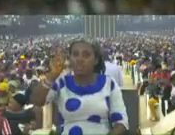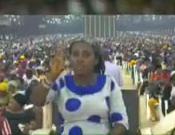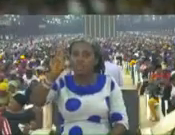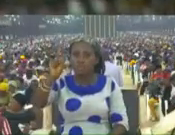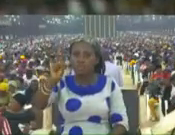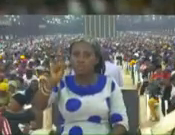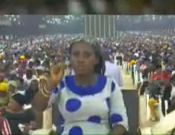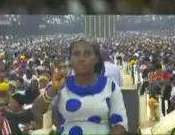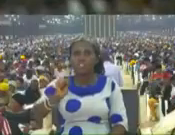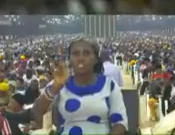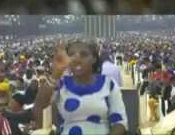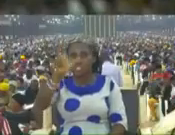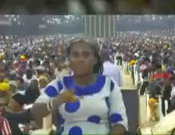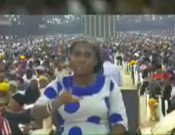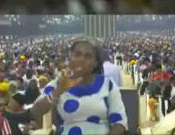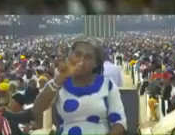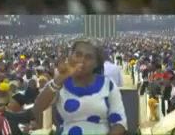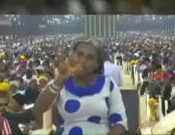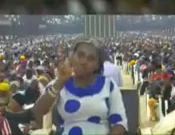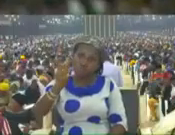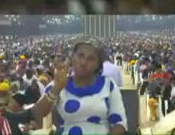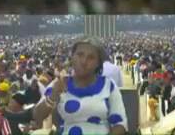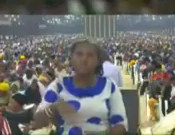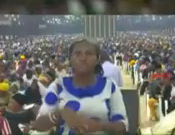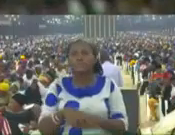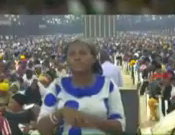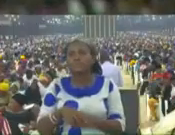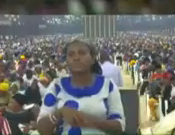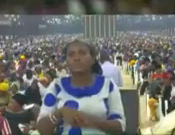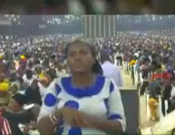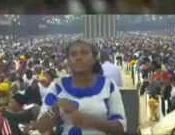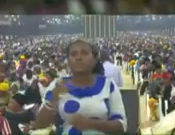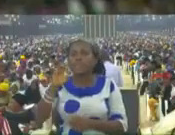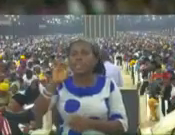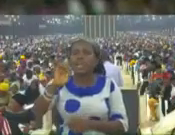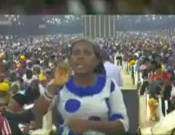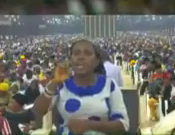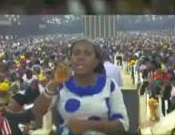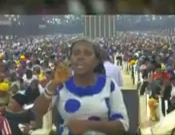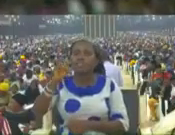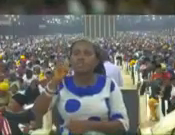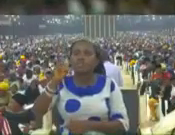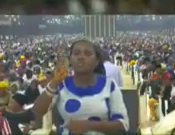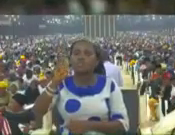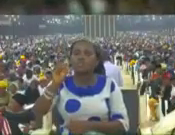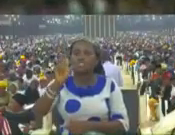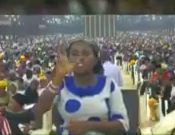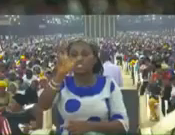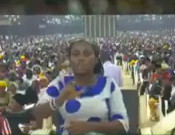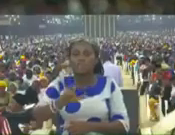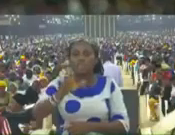before we got to Numbers, something happened. In Exodus 32,